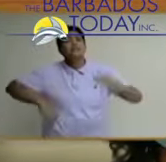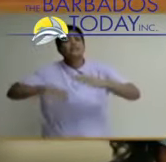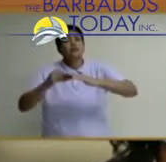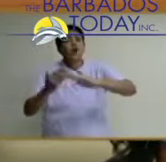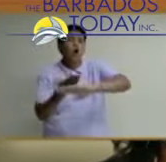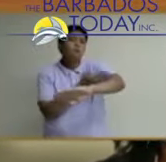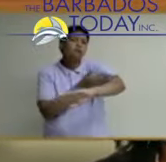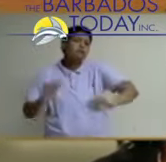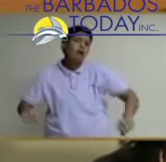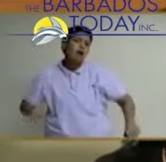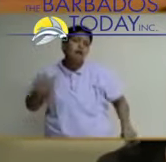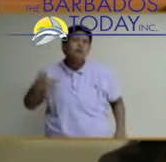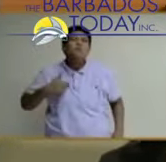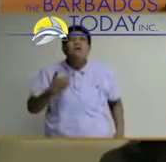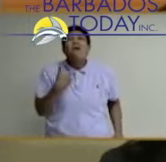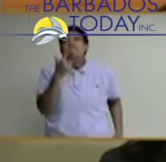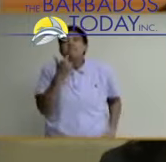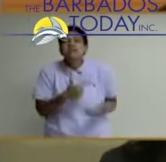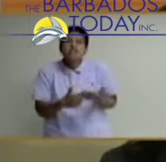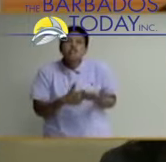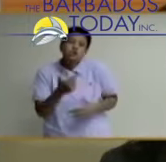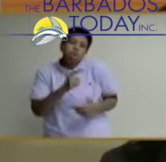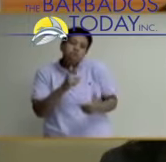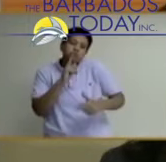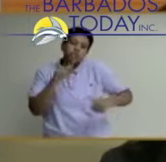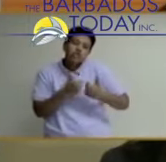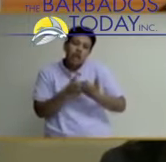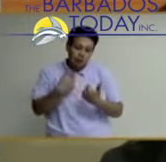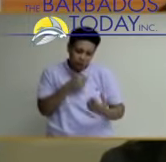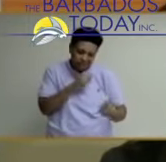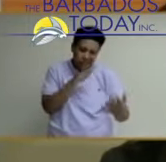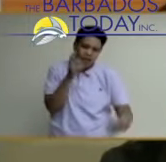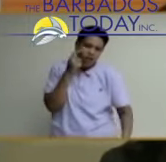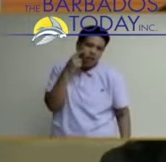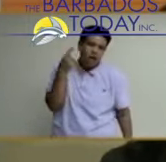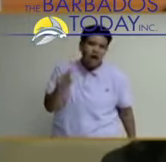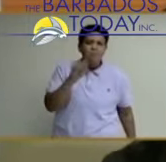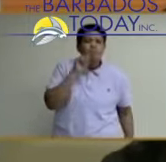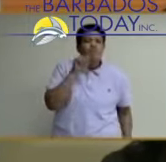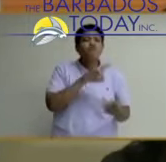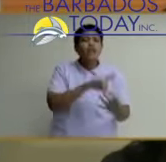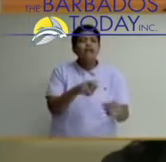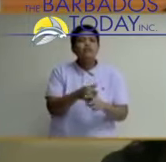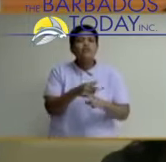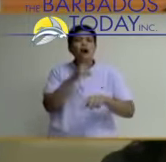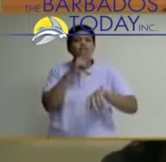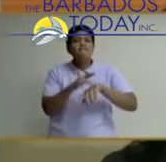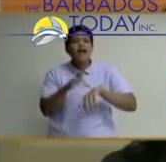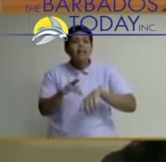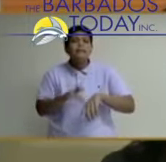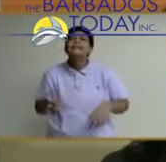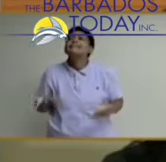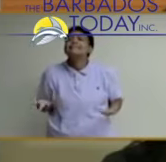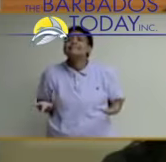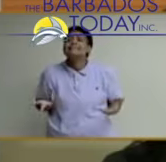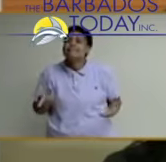due to a shortage of test kits. We have discussed the challenges that we face in terms of availability of